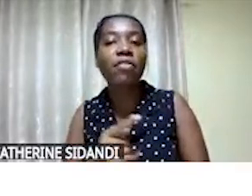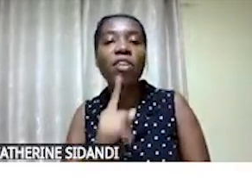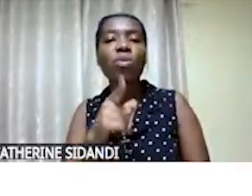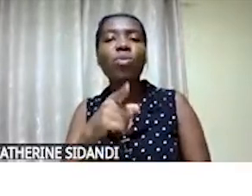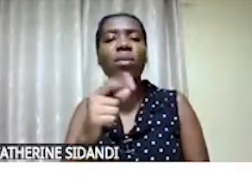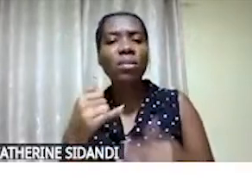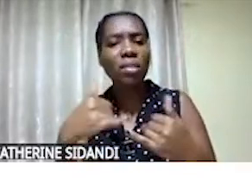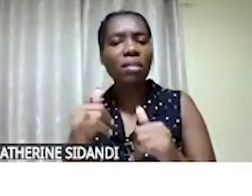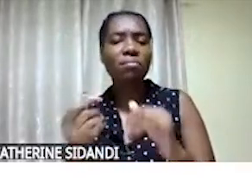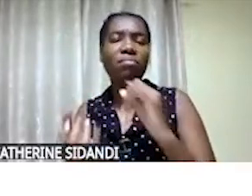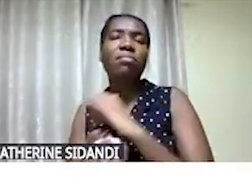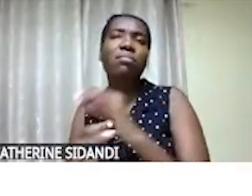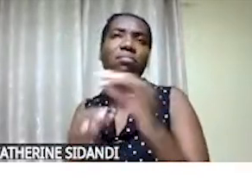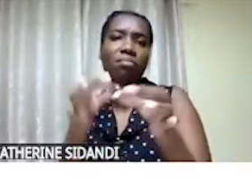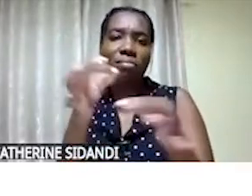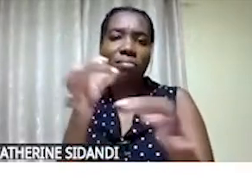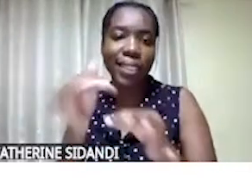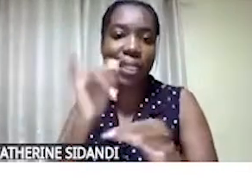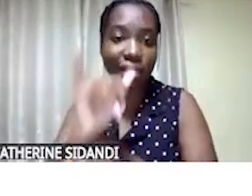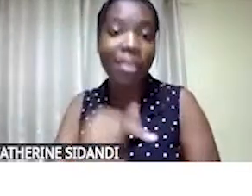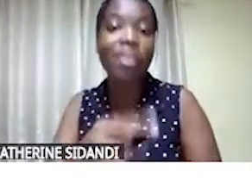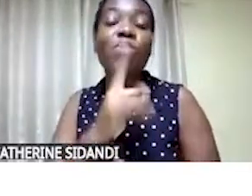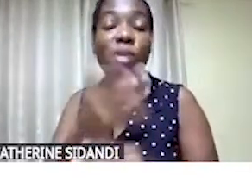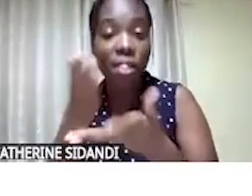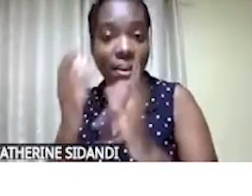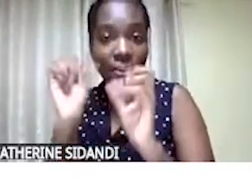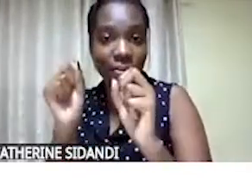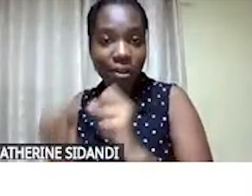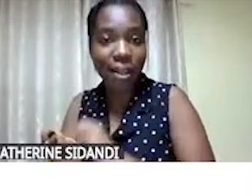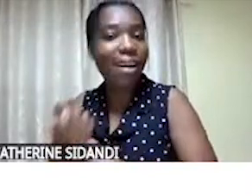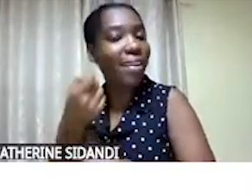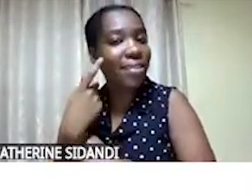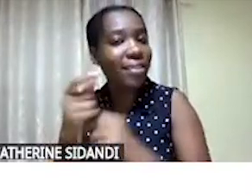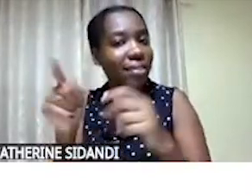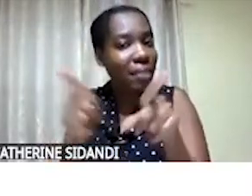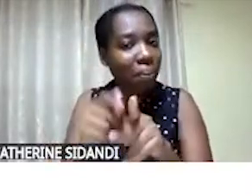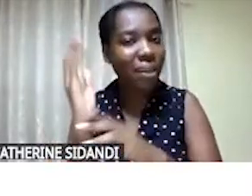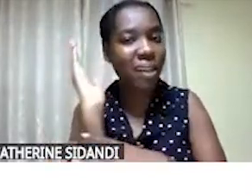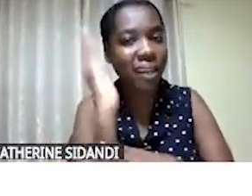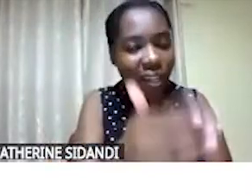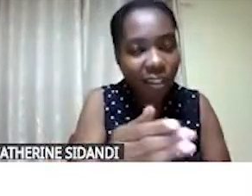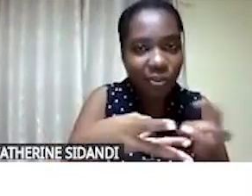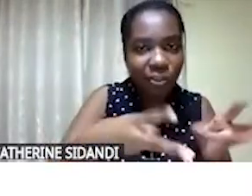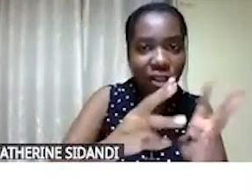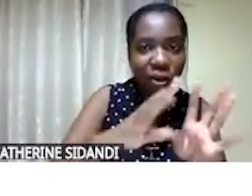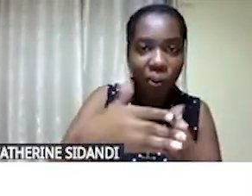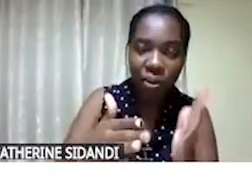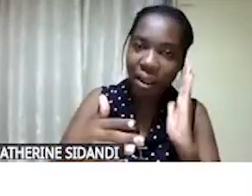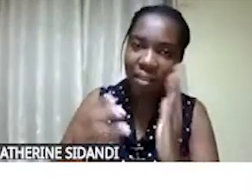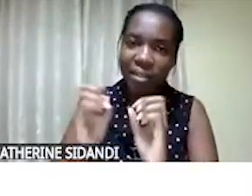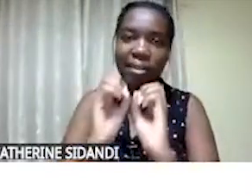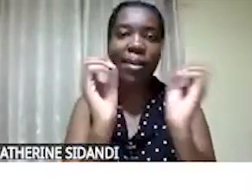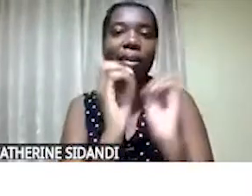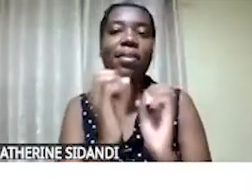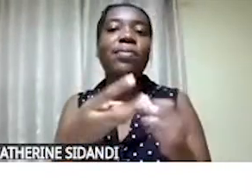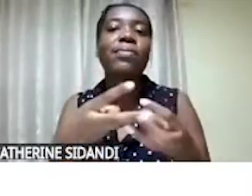And then in this, you also want to understand the direct and indirect alternatives. So I'll give an